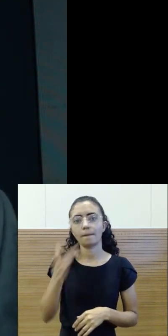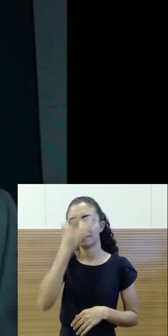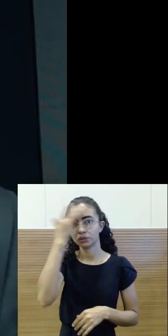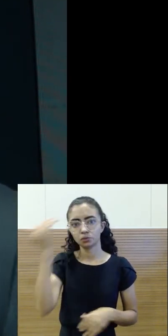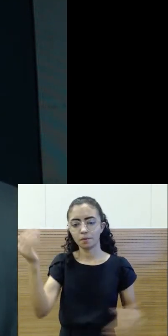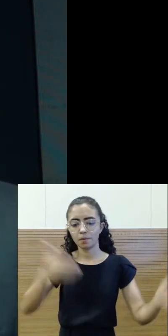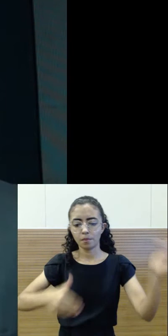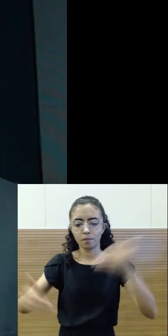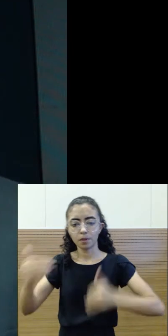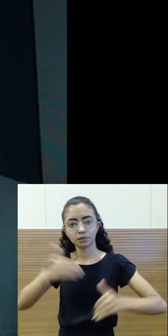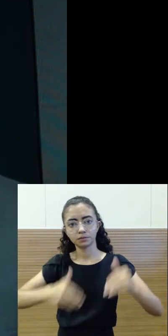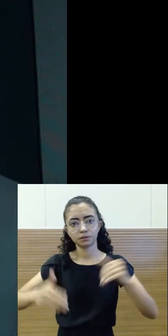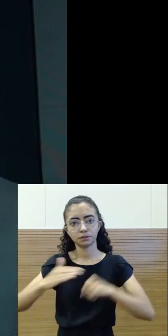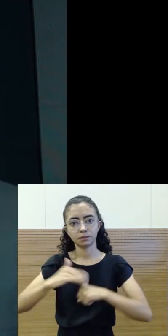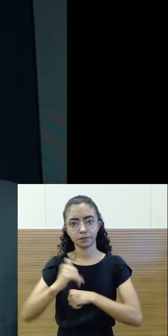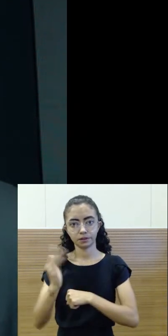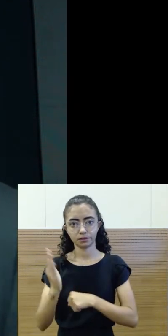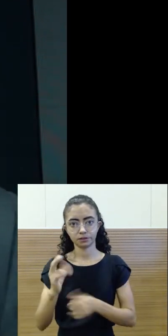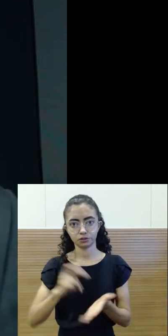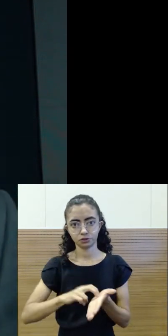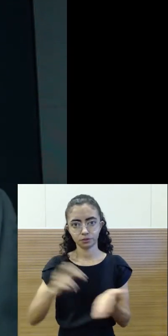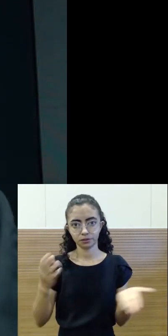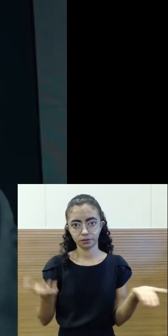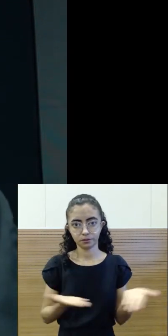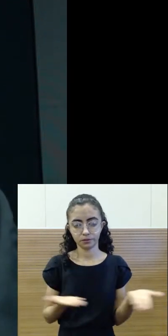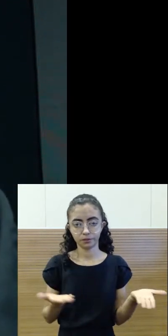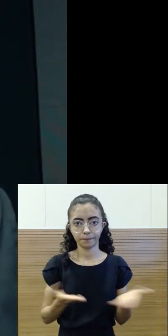more participants in the seminar.